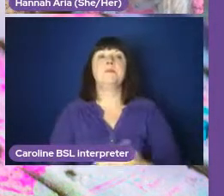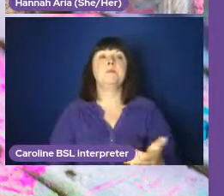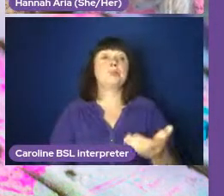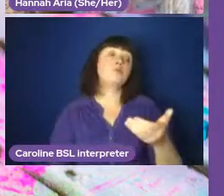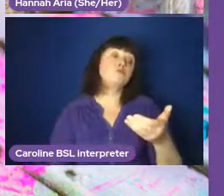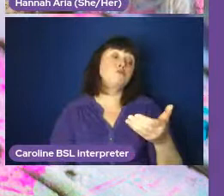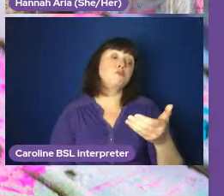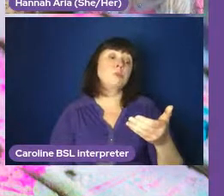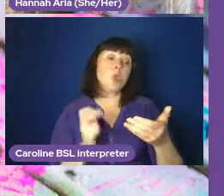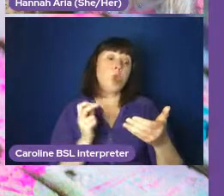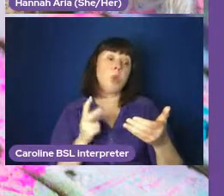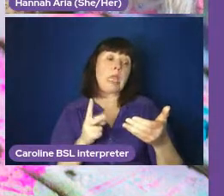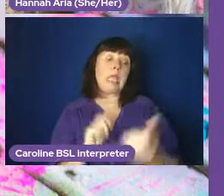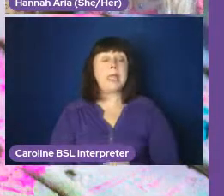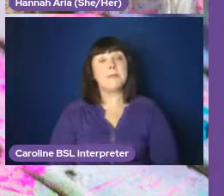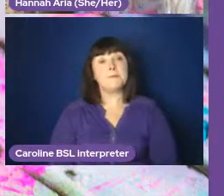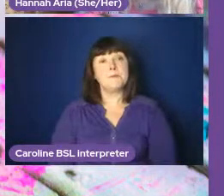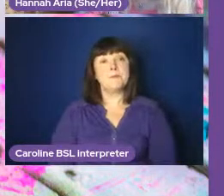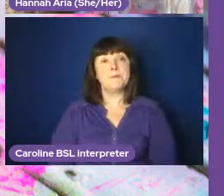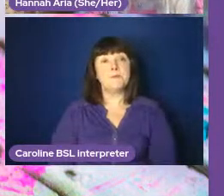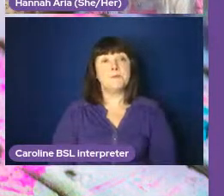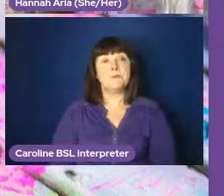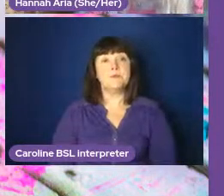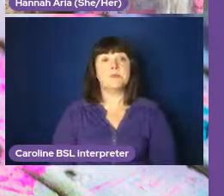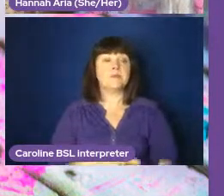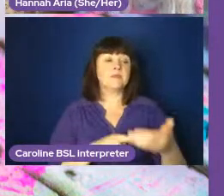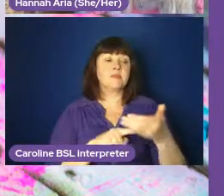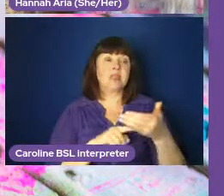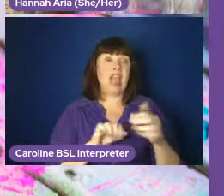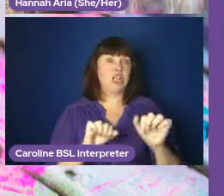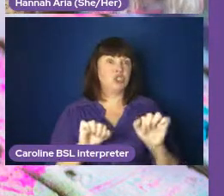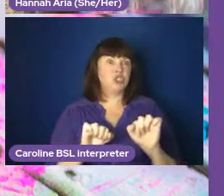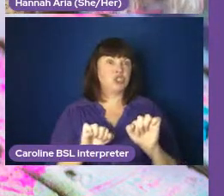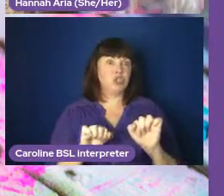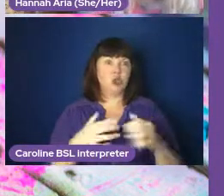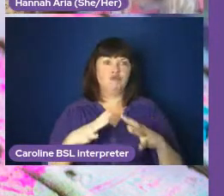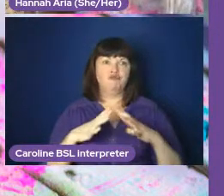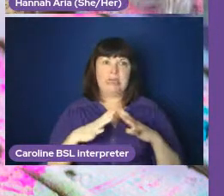Okay. I think they're probably not just yet, but hopefully I'm